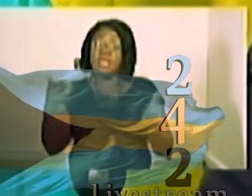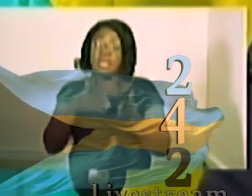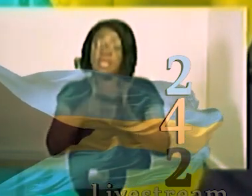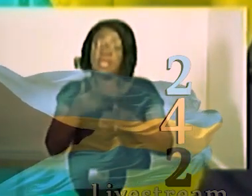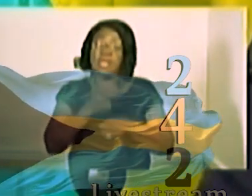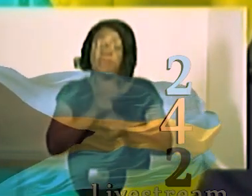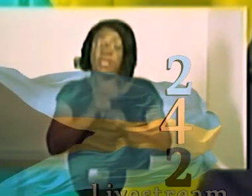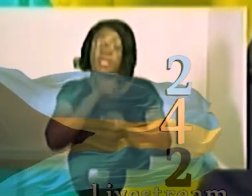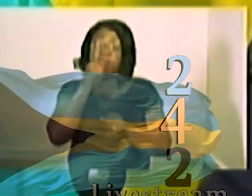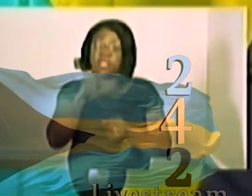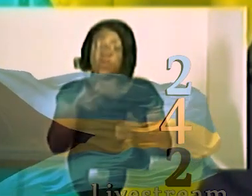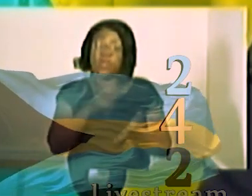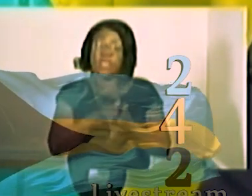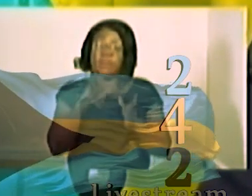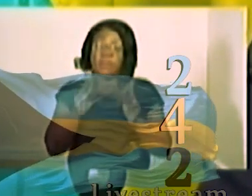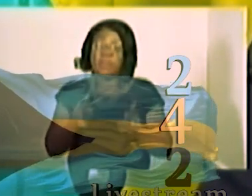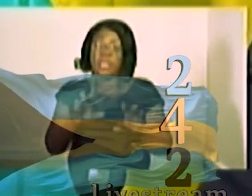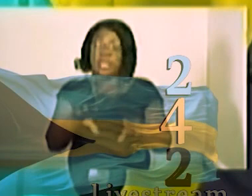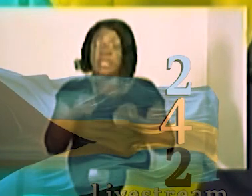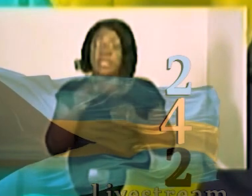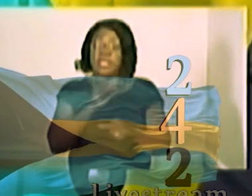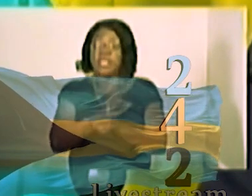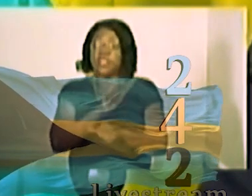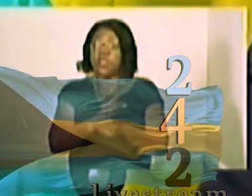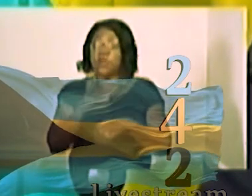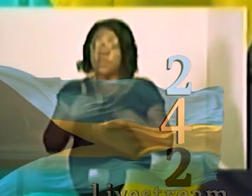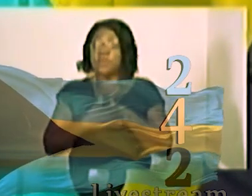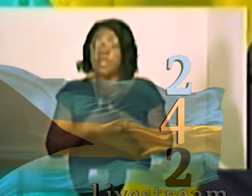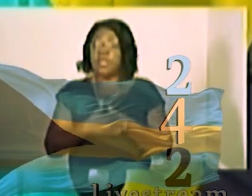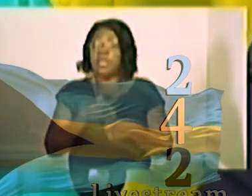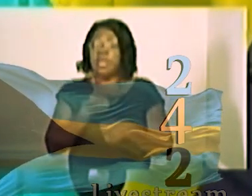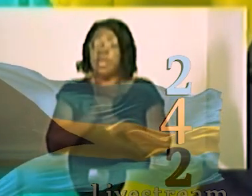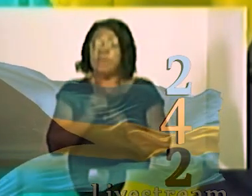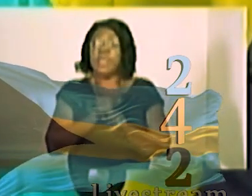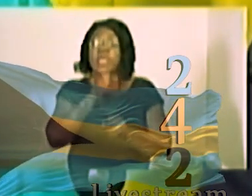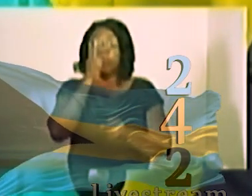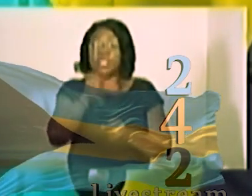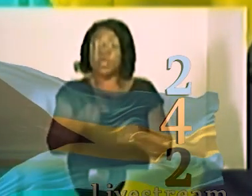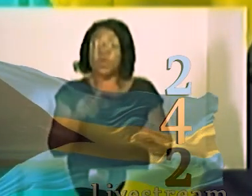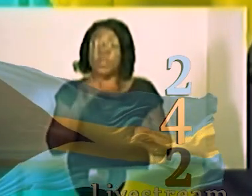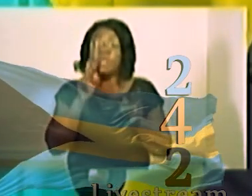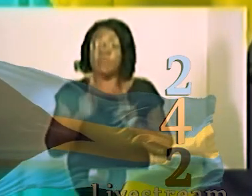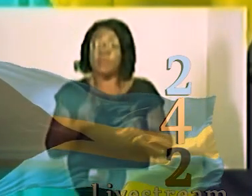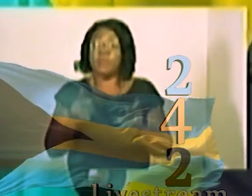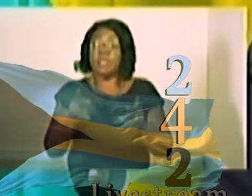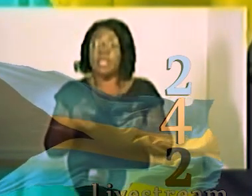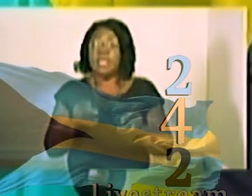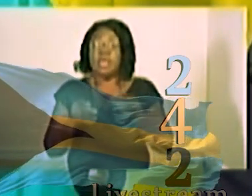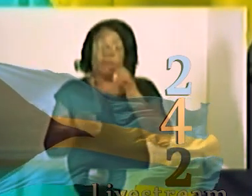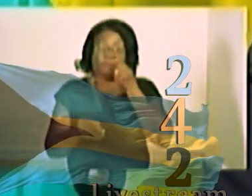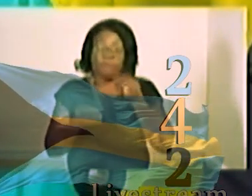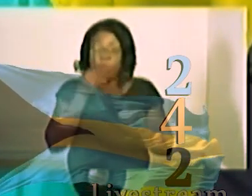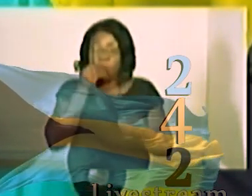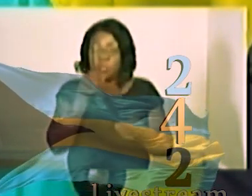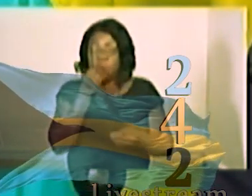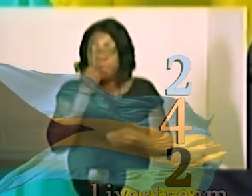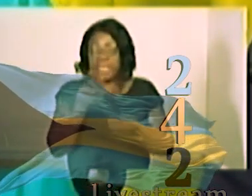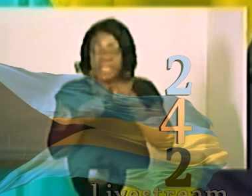people get their jobs back, ensuring that people have food on their table, and we